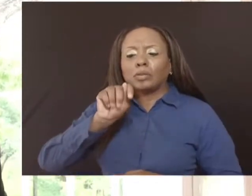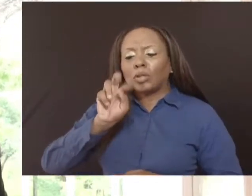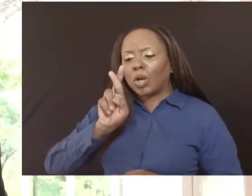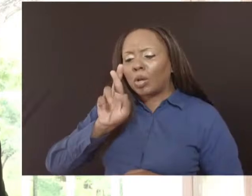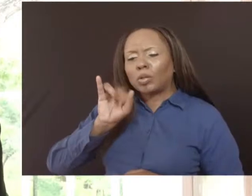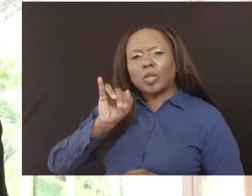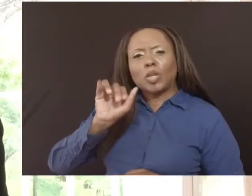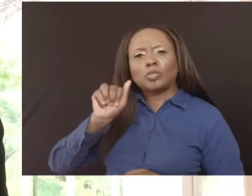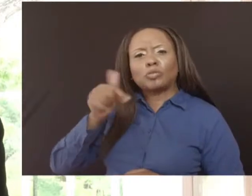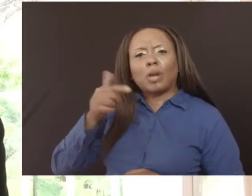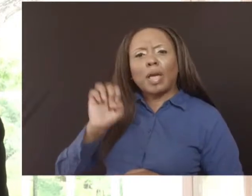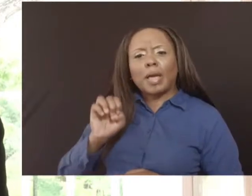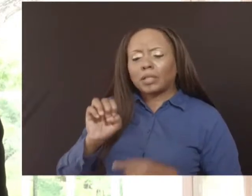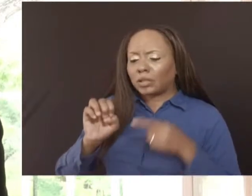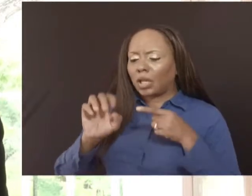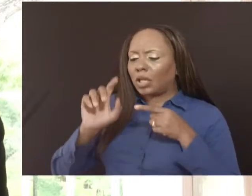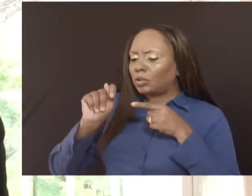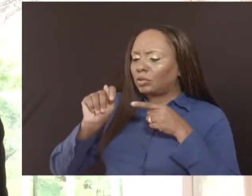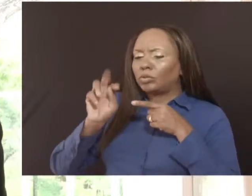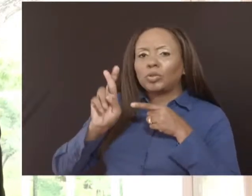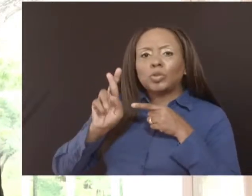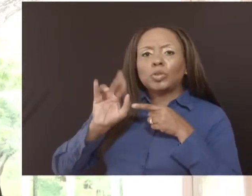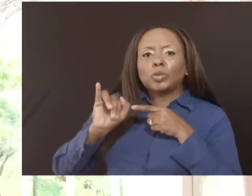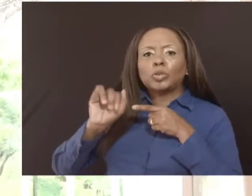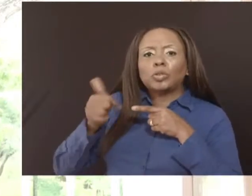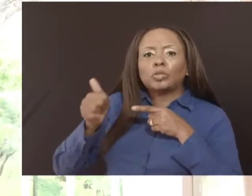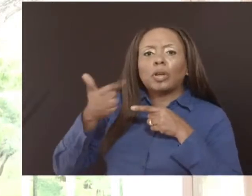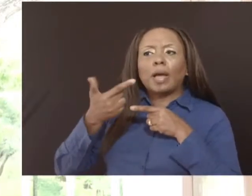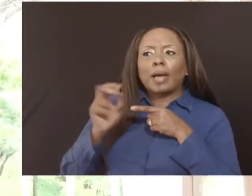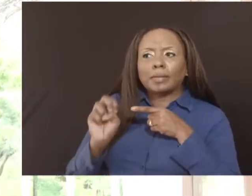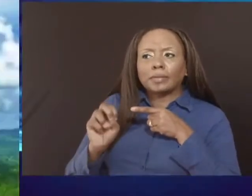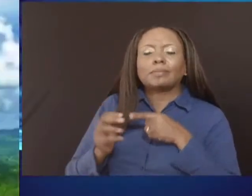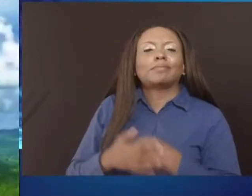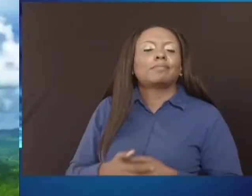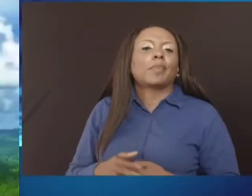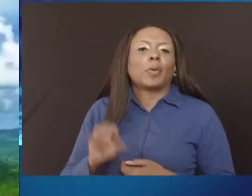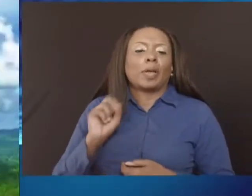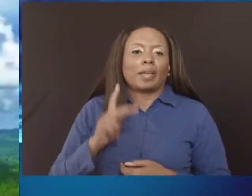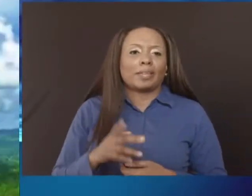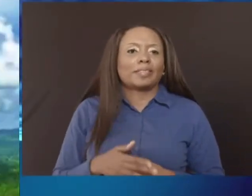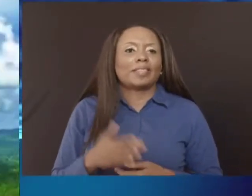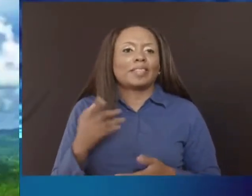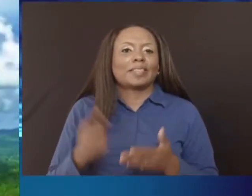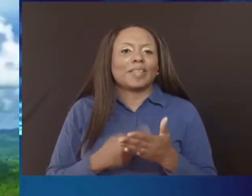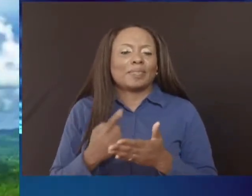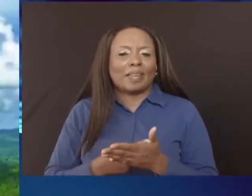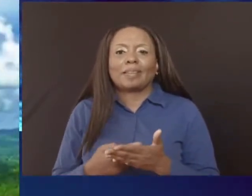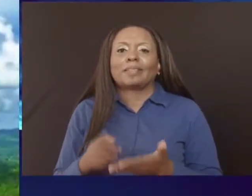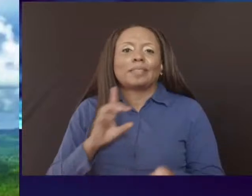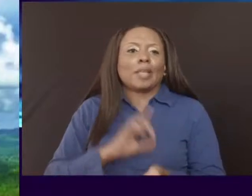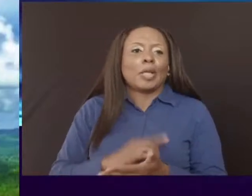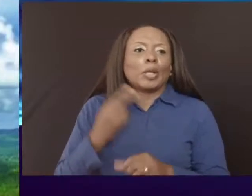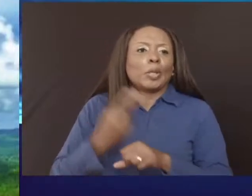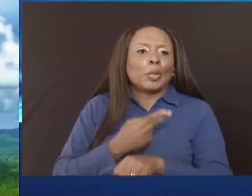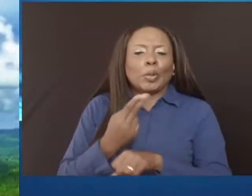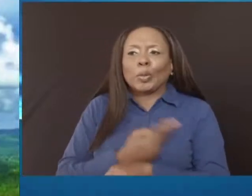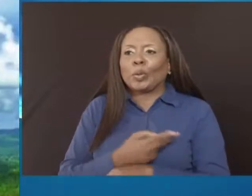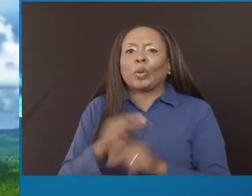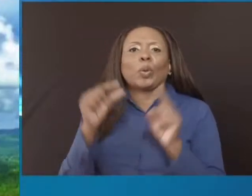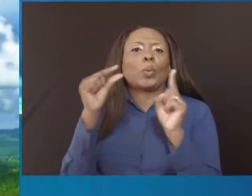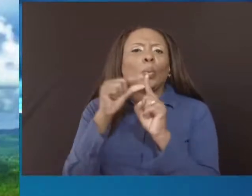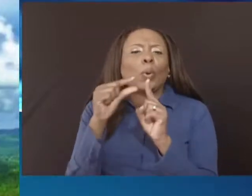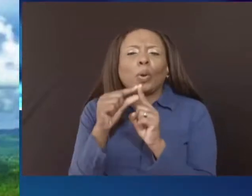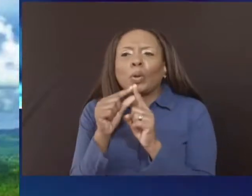triaging? Yes, please. I know that we as doctors, we sometimes often use terms that